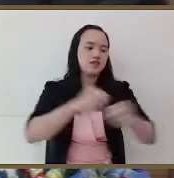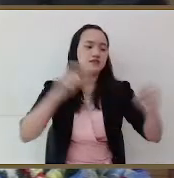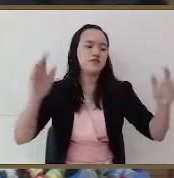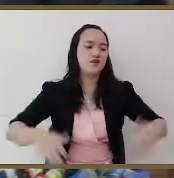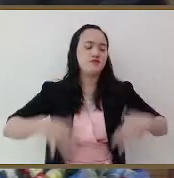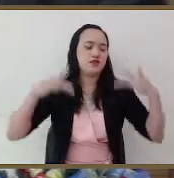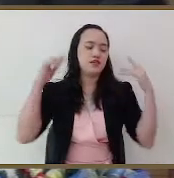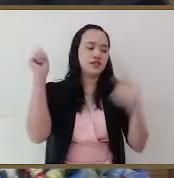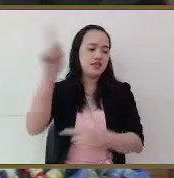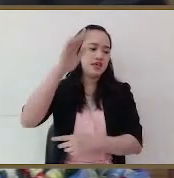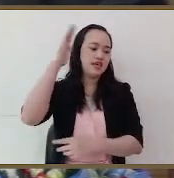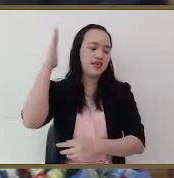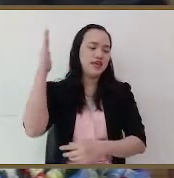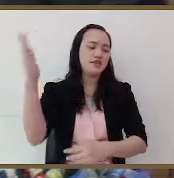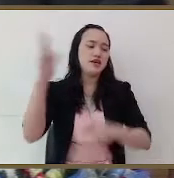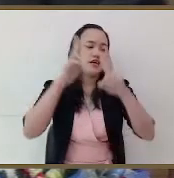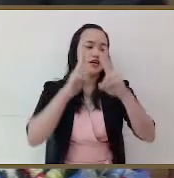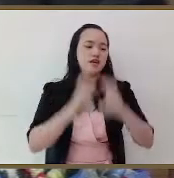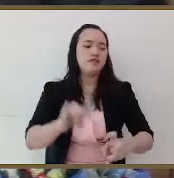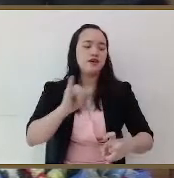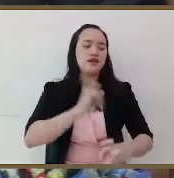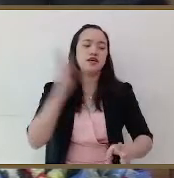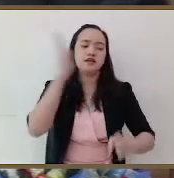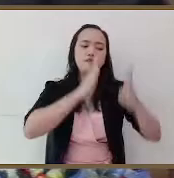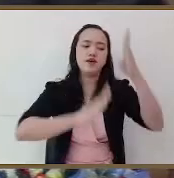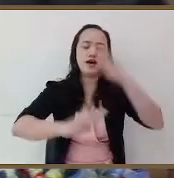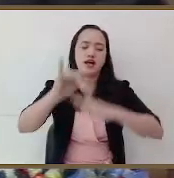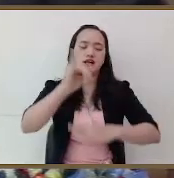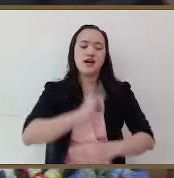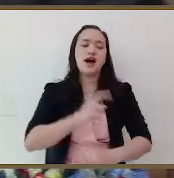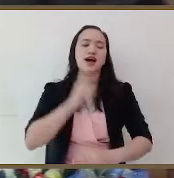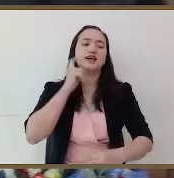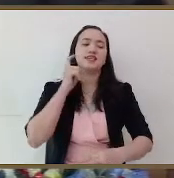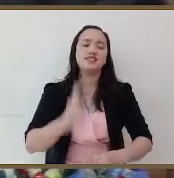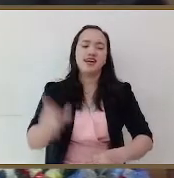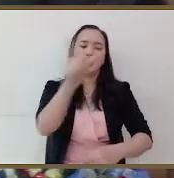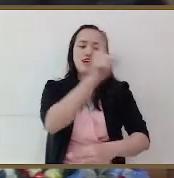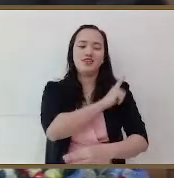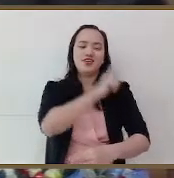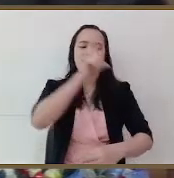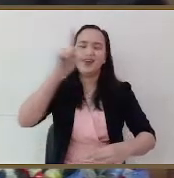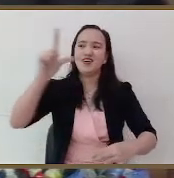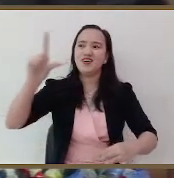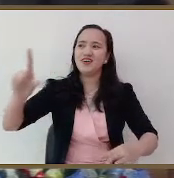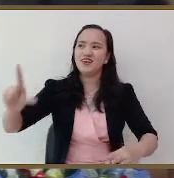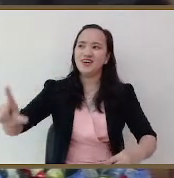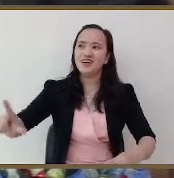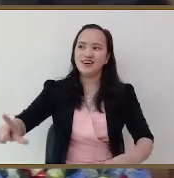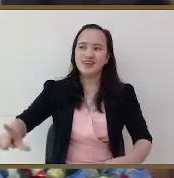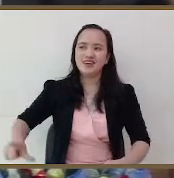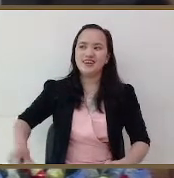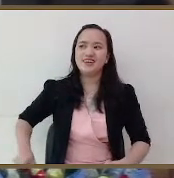and live forever with Him. Even in the valley, I can say,